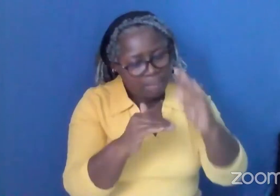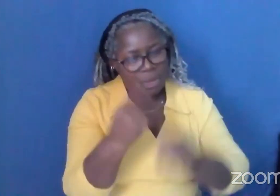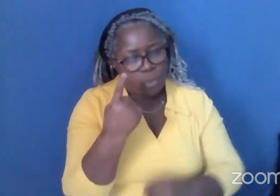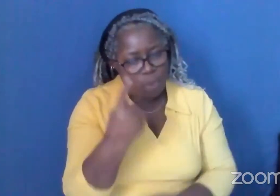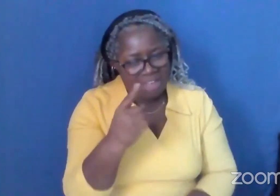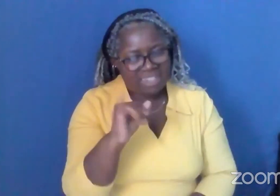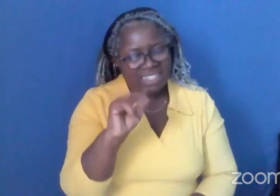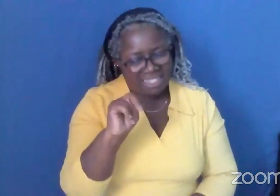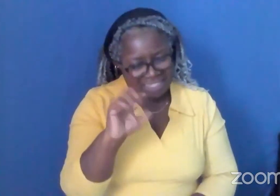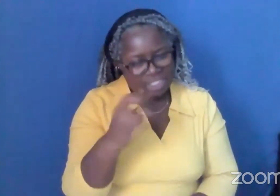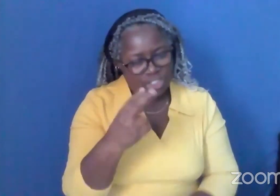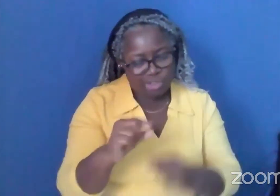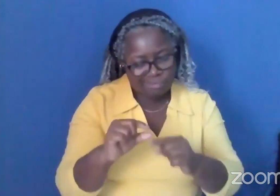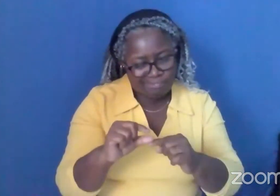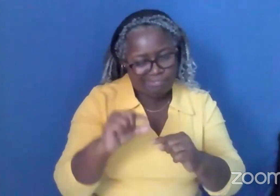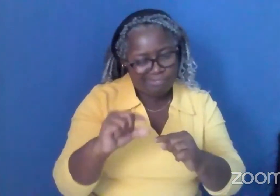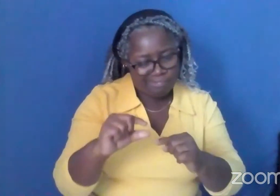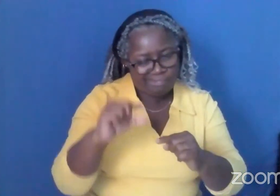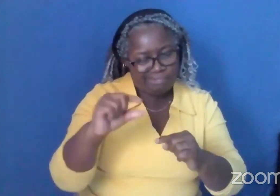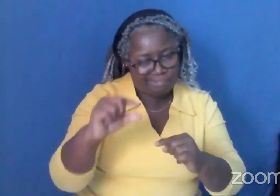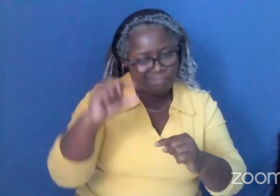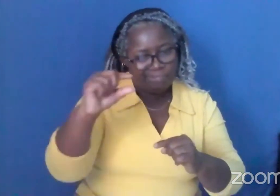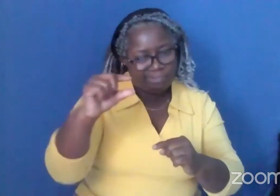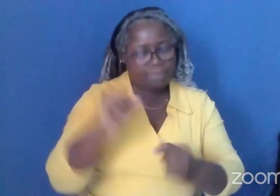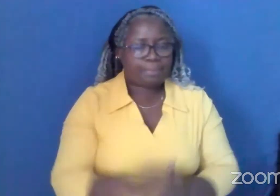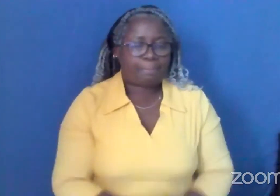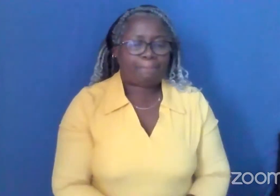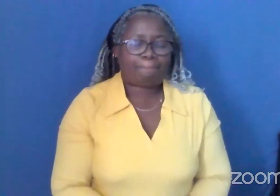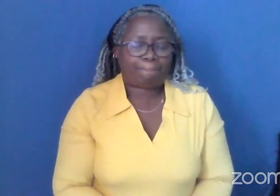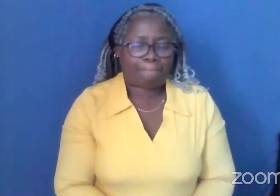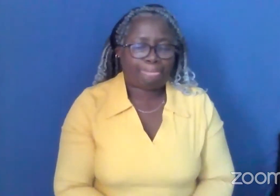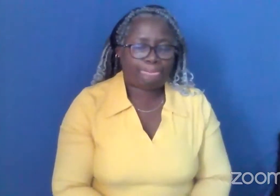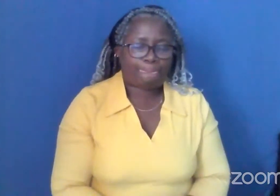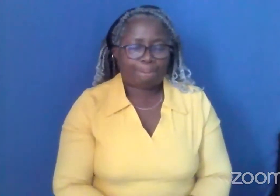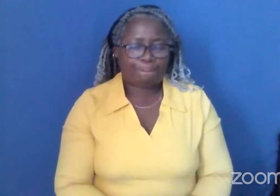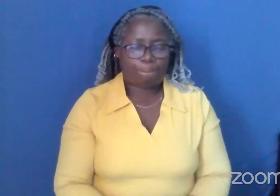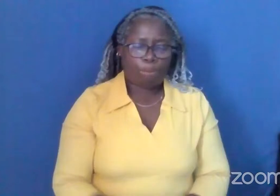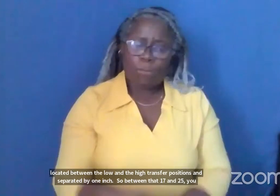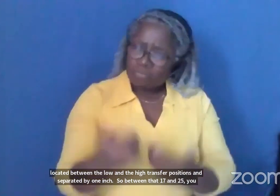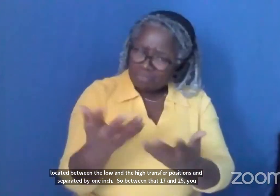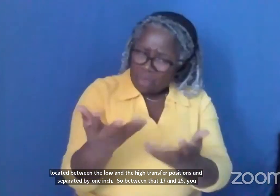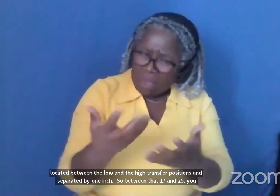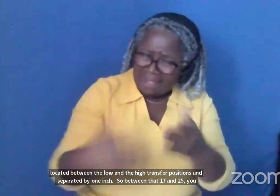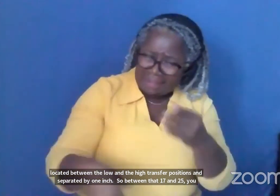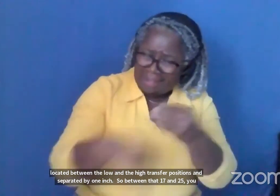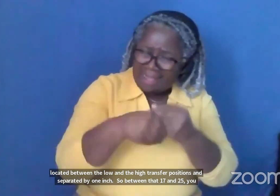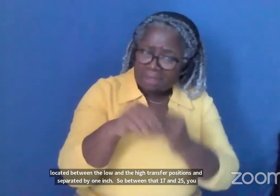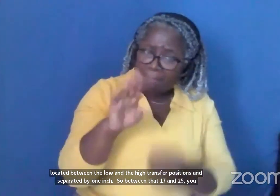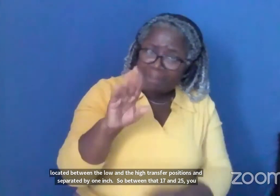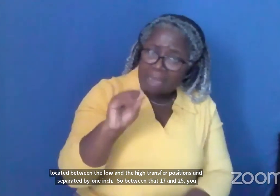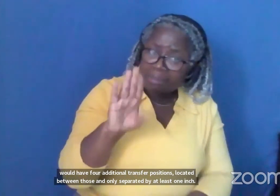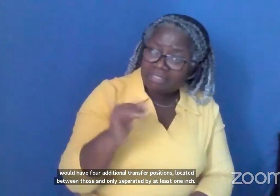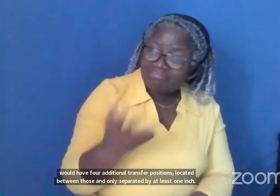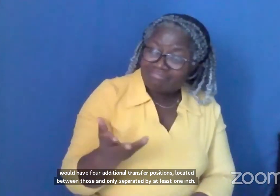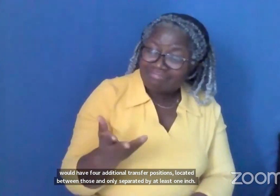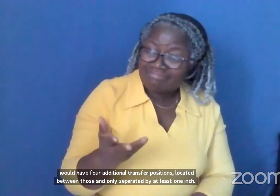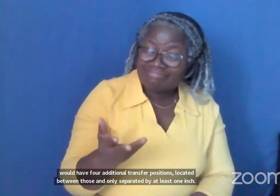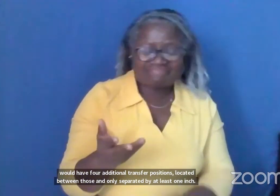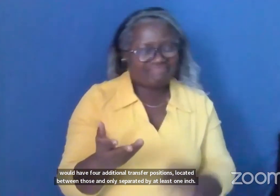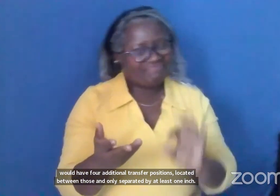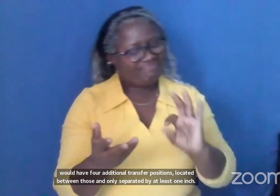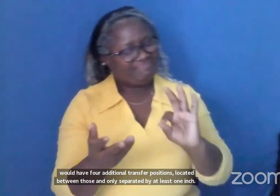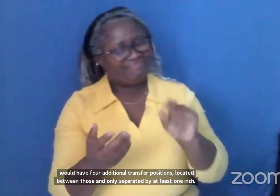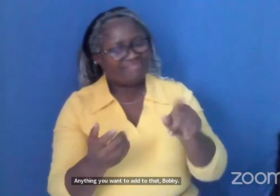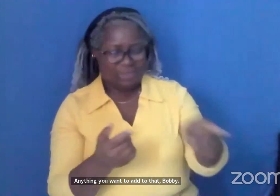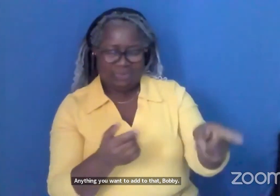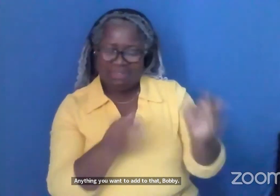Anything you want to add to that, Bobby? No, I think you covered everything perfectly. So let's move. We have another question.